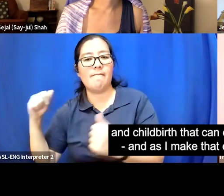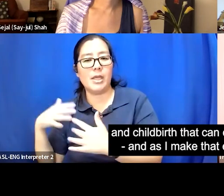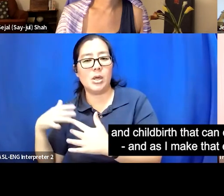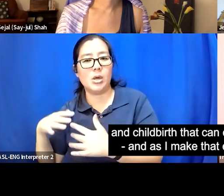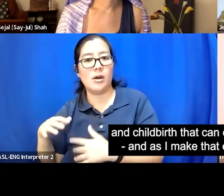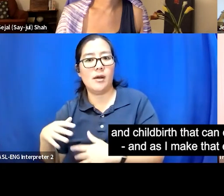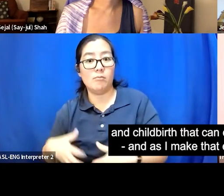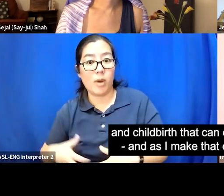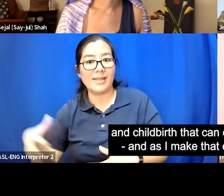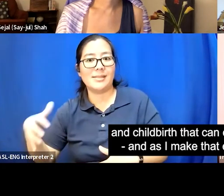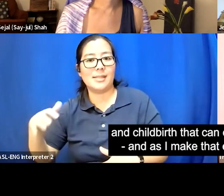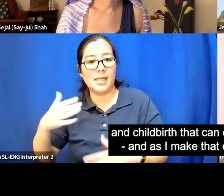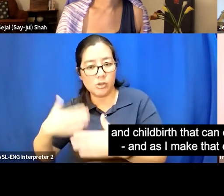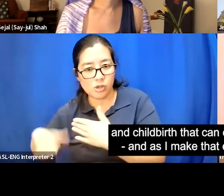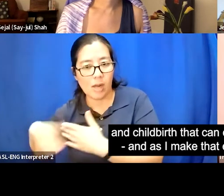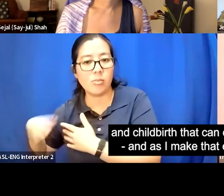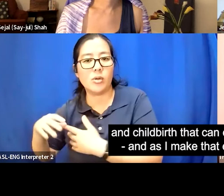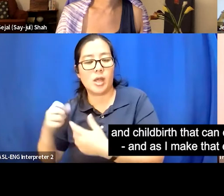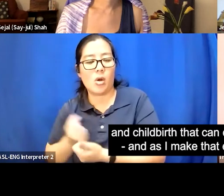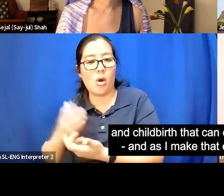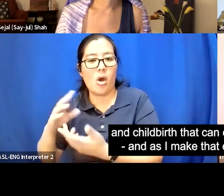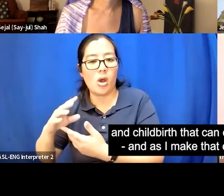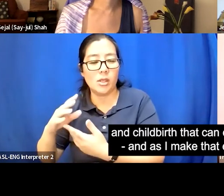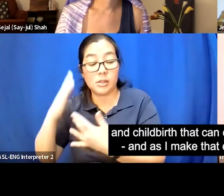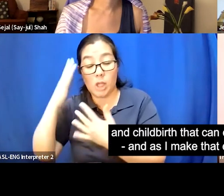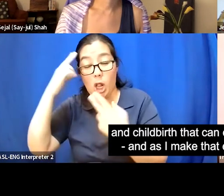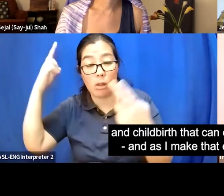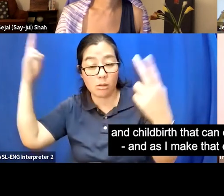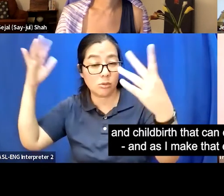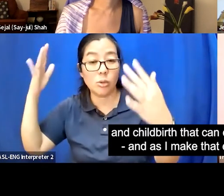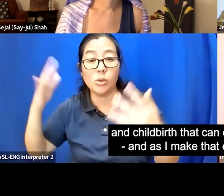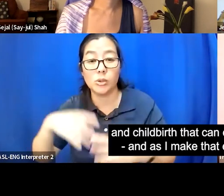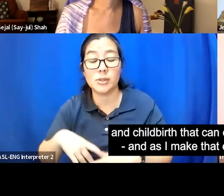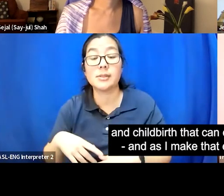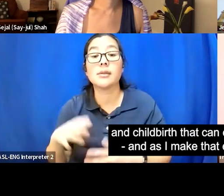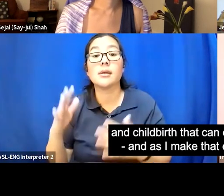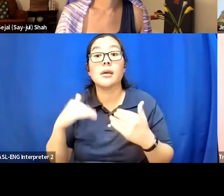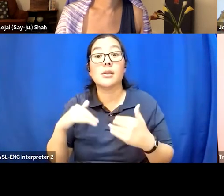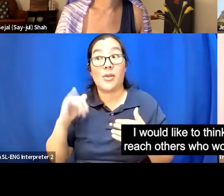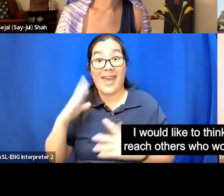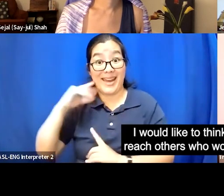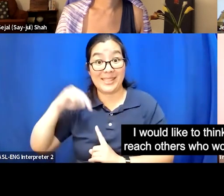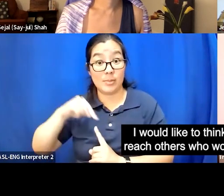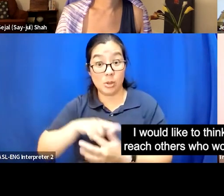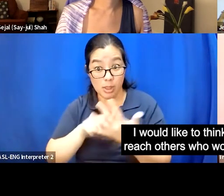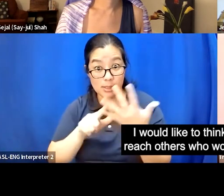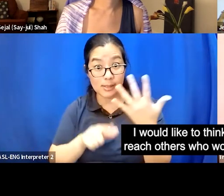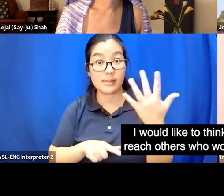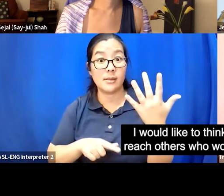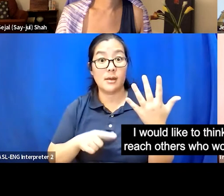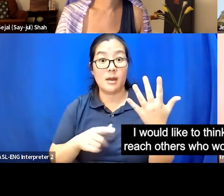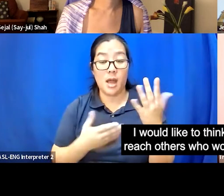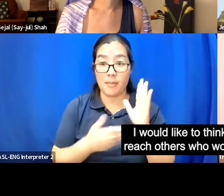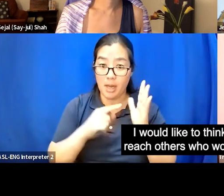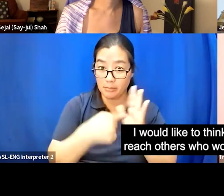childbirth that can cause delusions. And as I make that experience visible, I would like